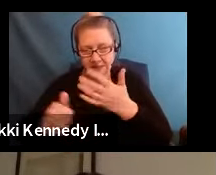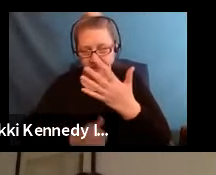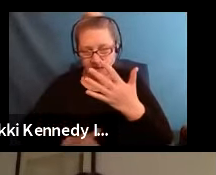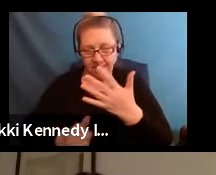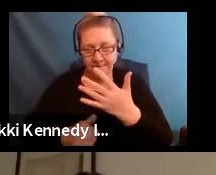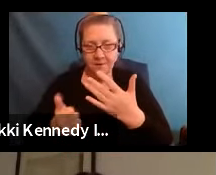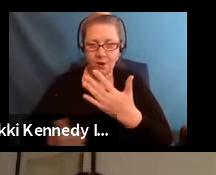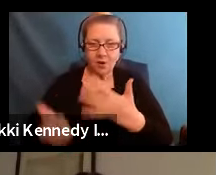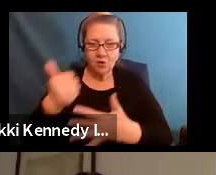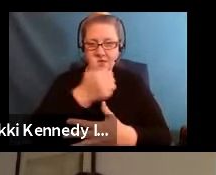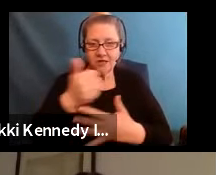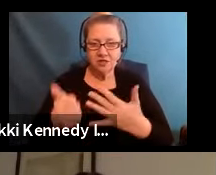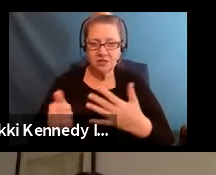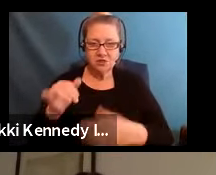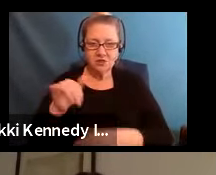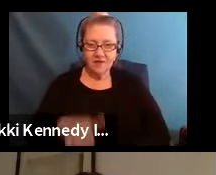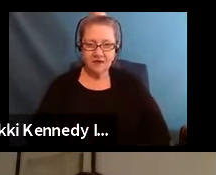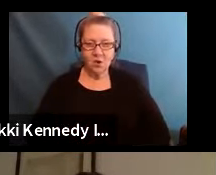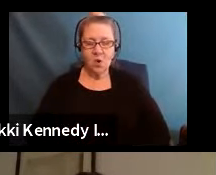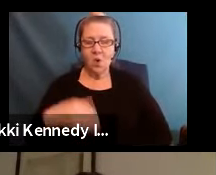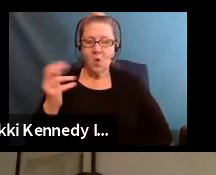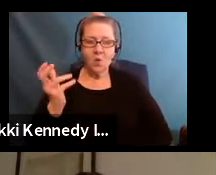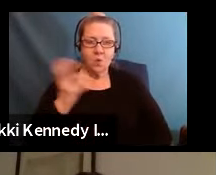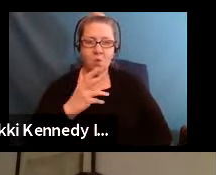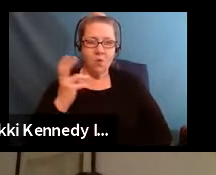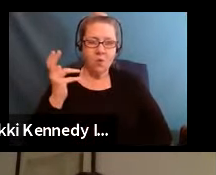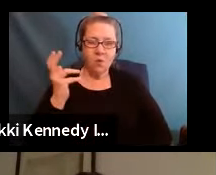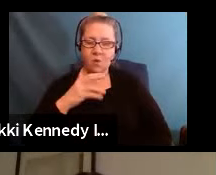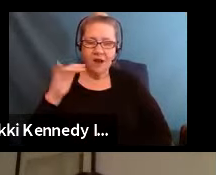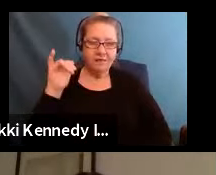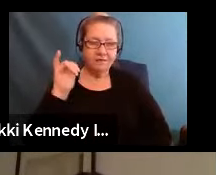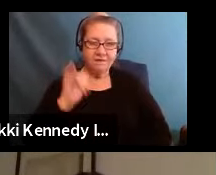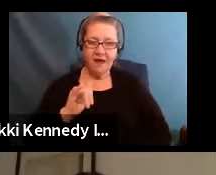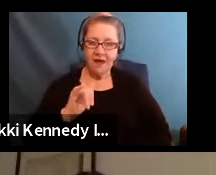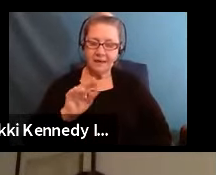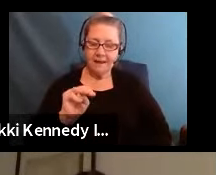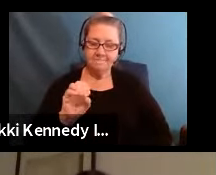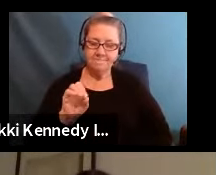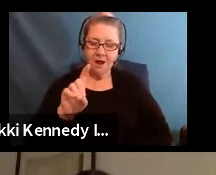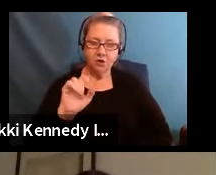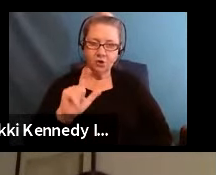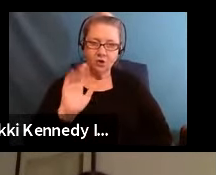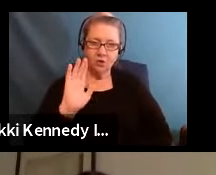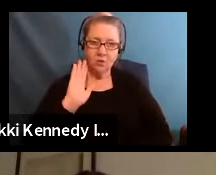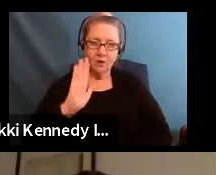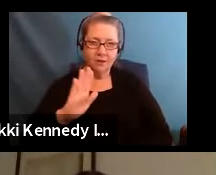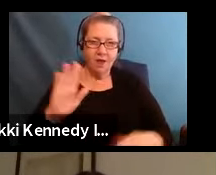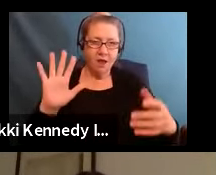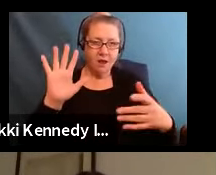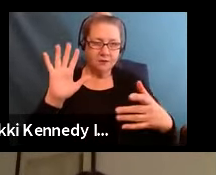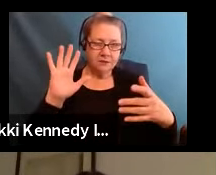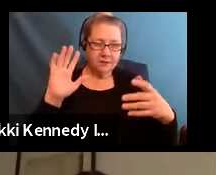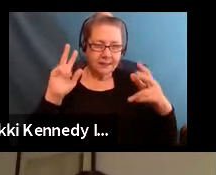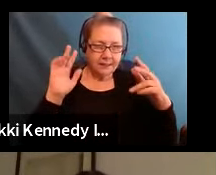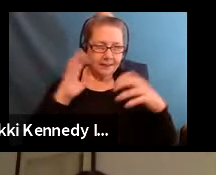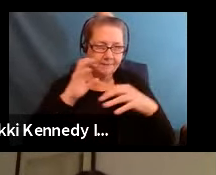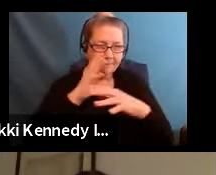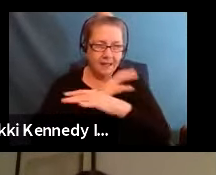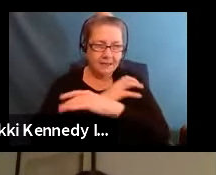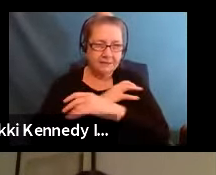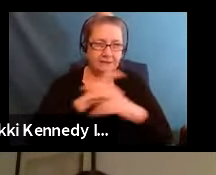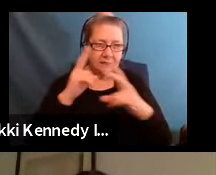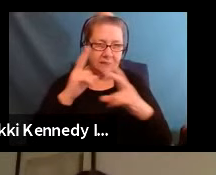the complexity in that model is really, I think there will be, if not the